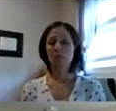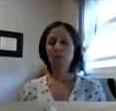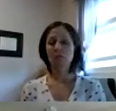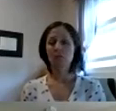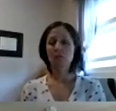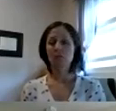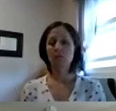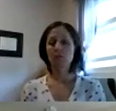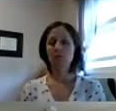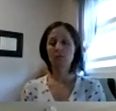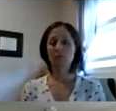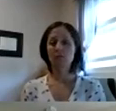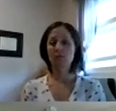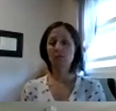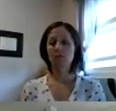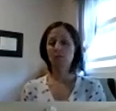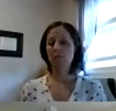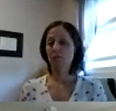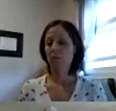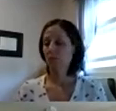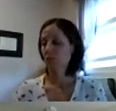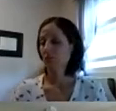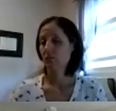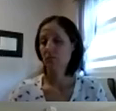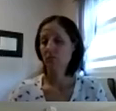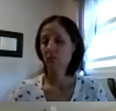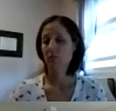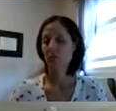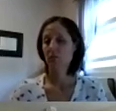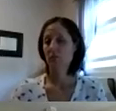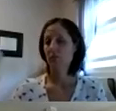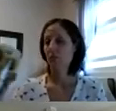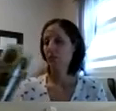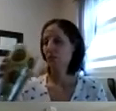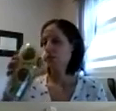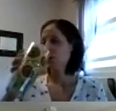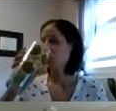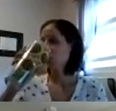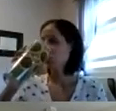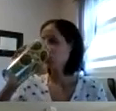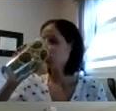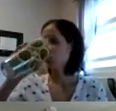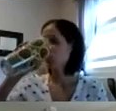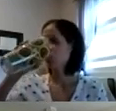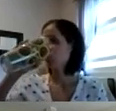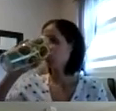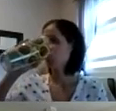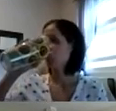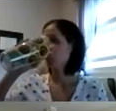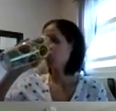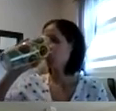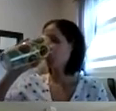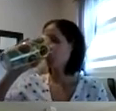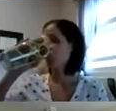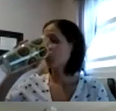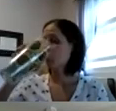are primarily what we call our Arts Challenge grantees. So if you are a current recipient of a fiscal year 20, that's